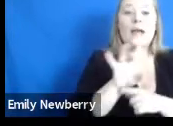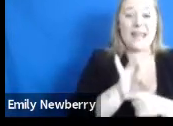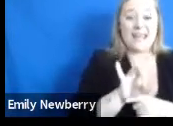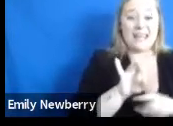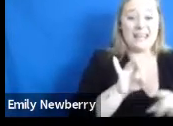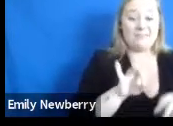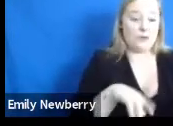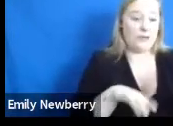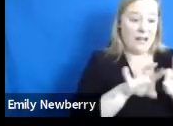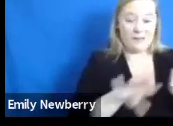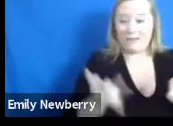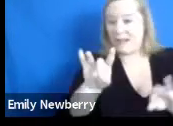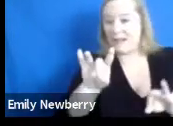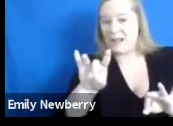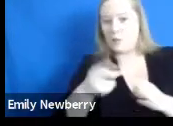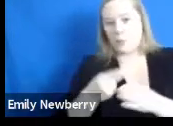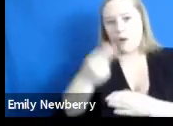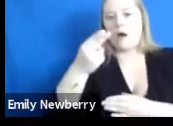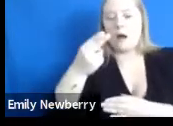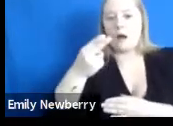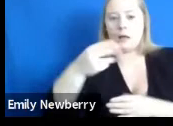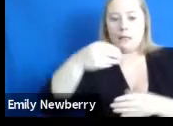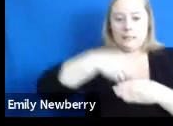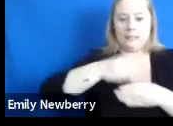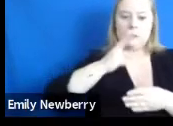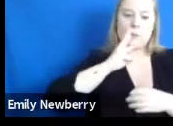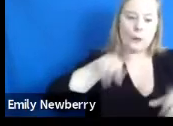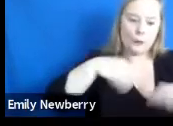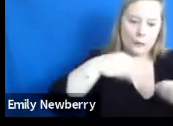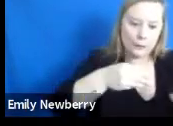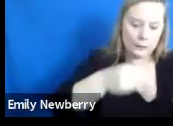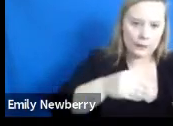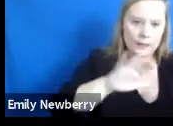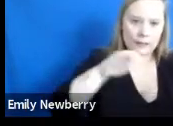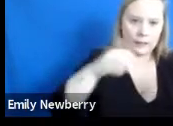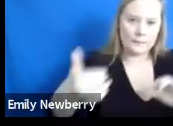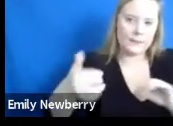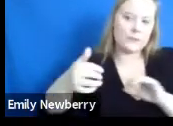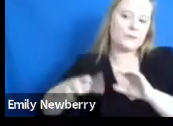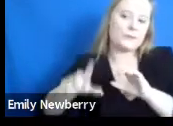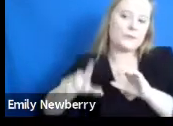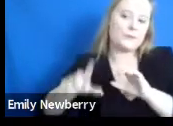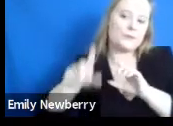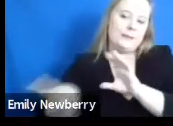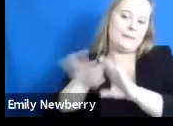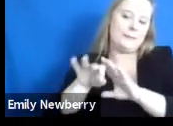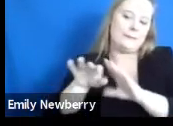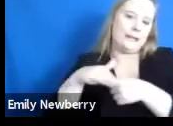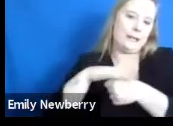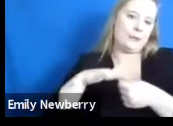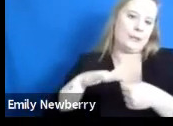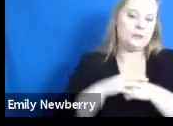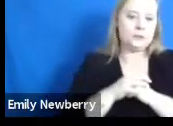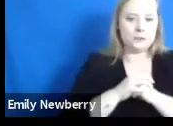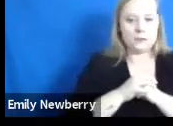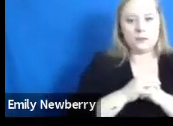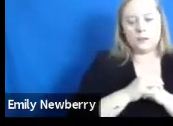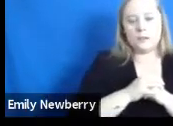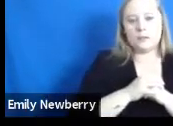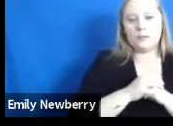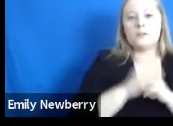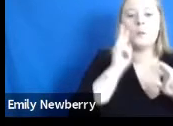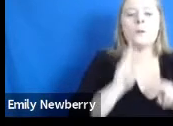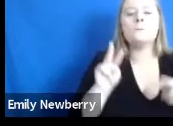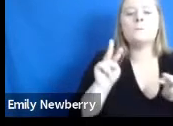on the sites for irrigation ditches as compared to the center sampling points that we found. So we monitored the field